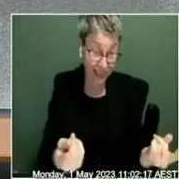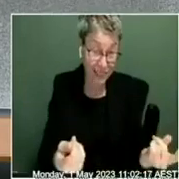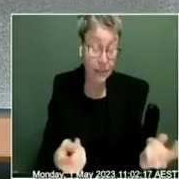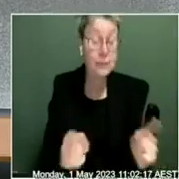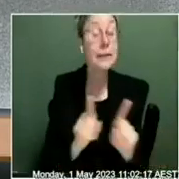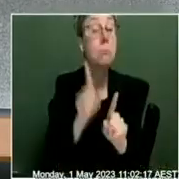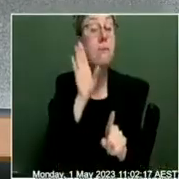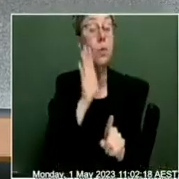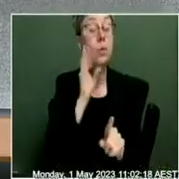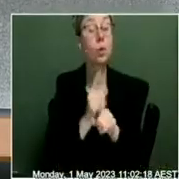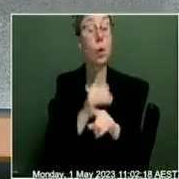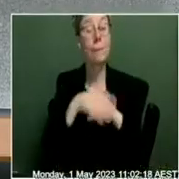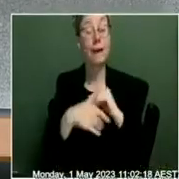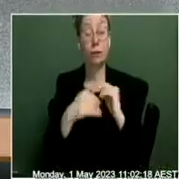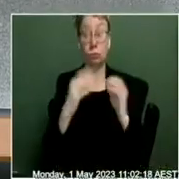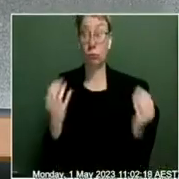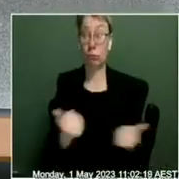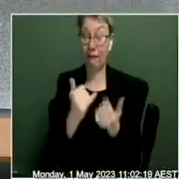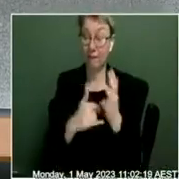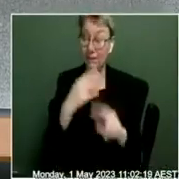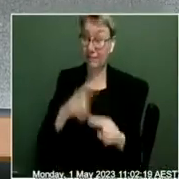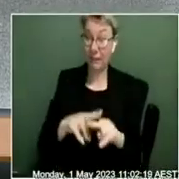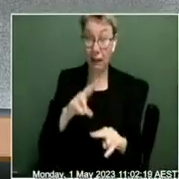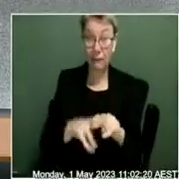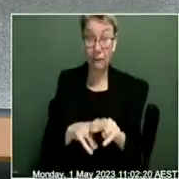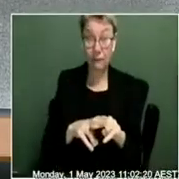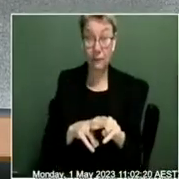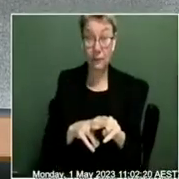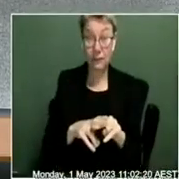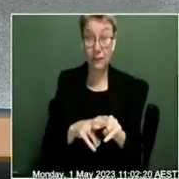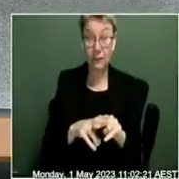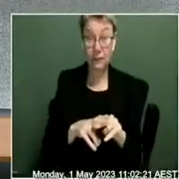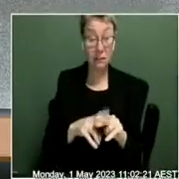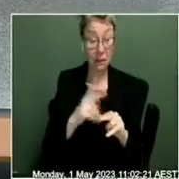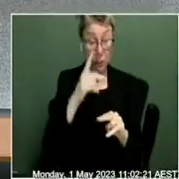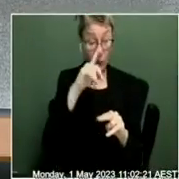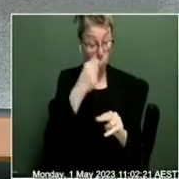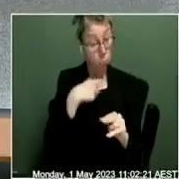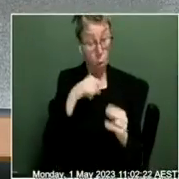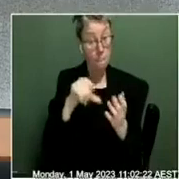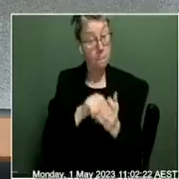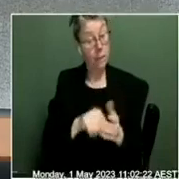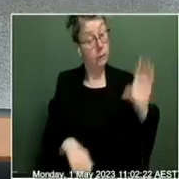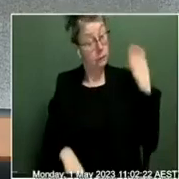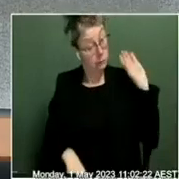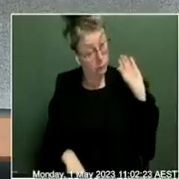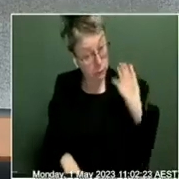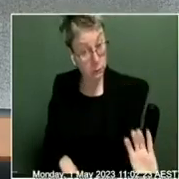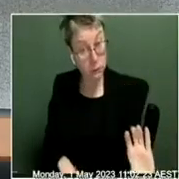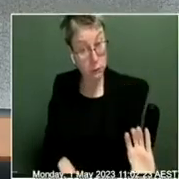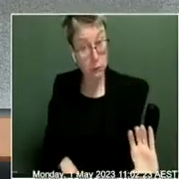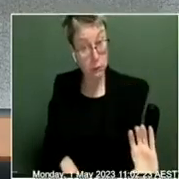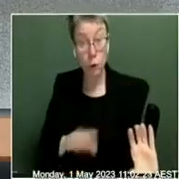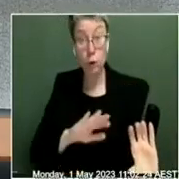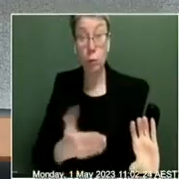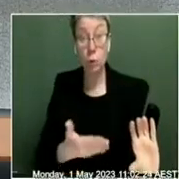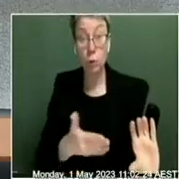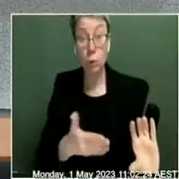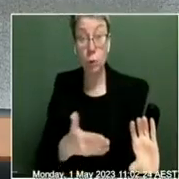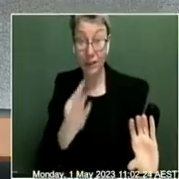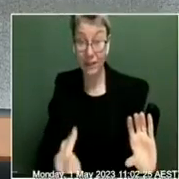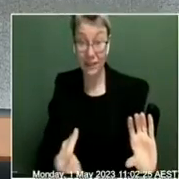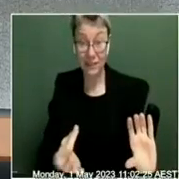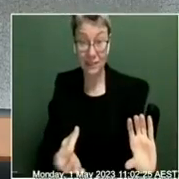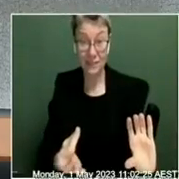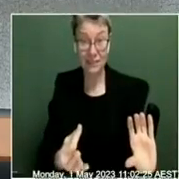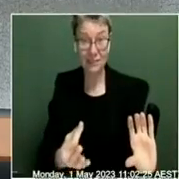service organisations in those different towns around Victoria, then you'd have the challenge of recruiting more people to go